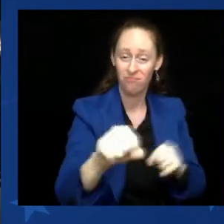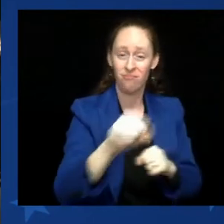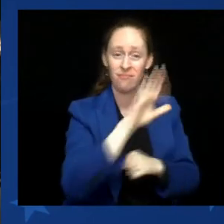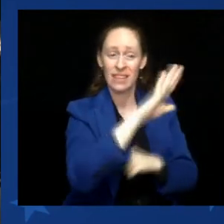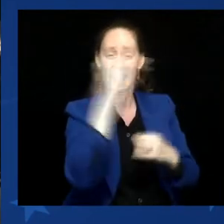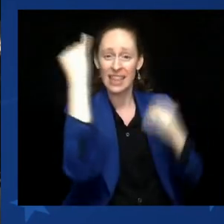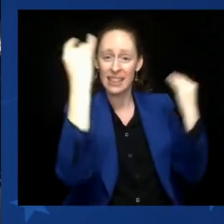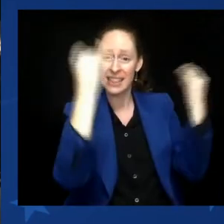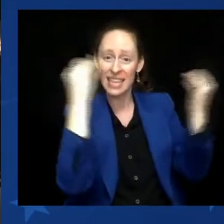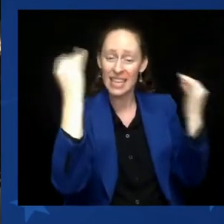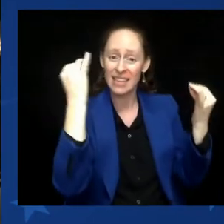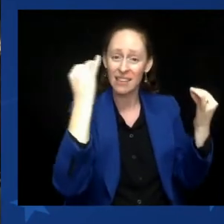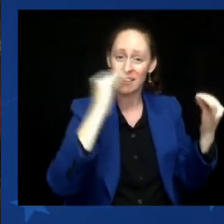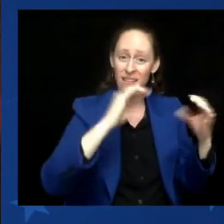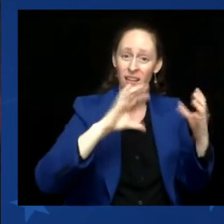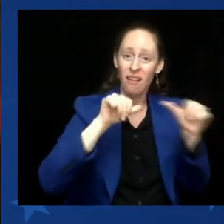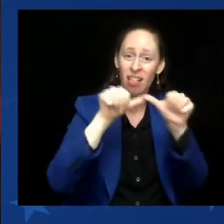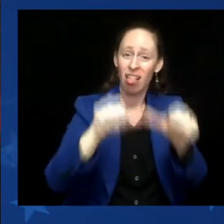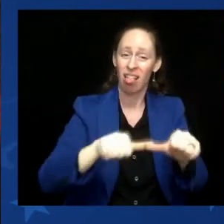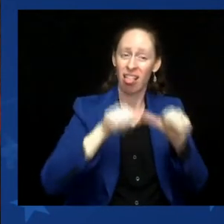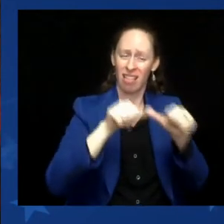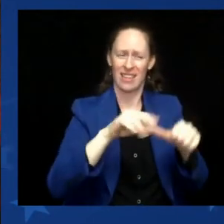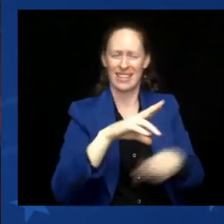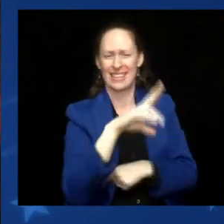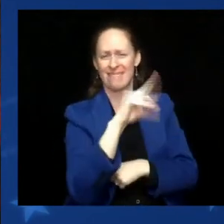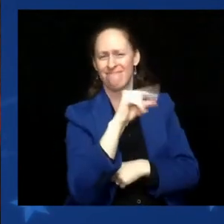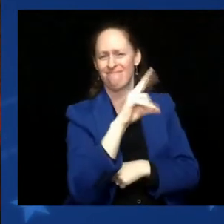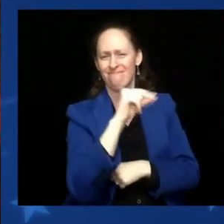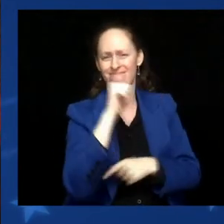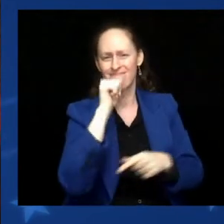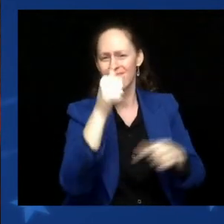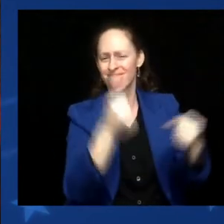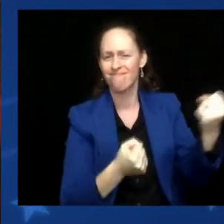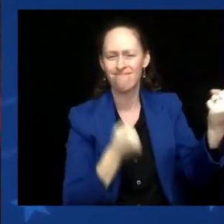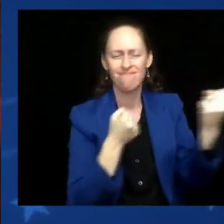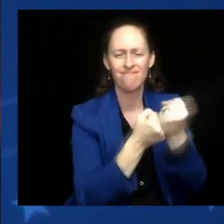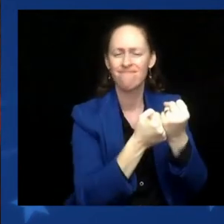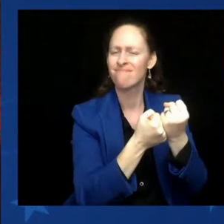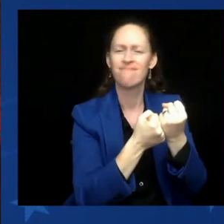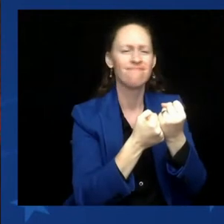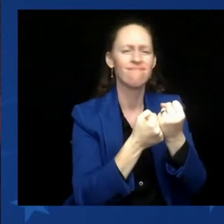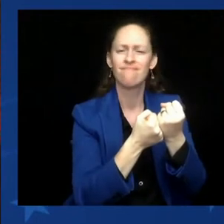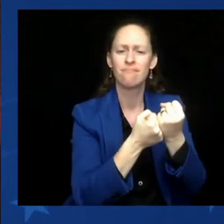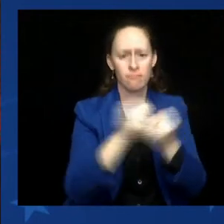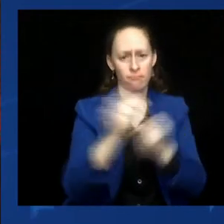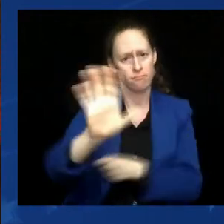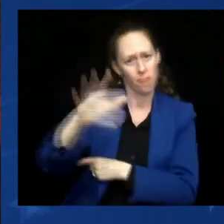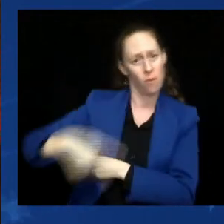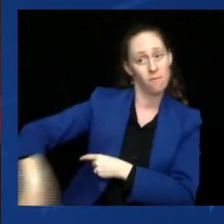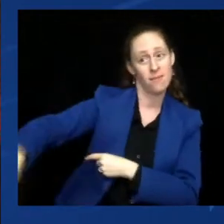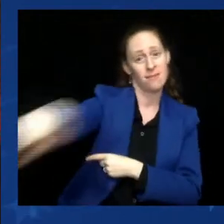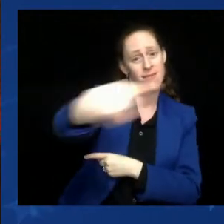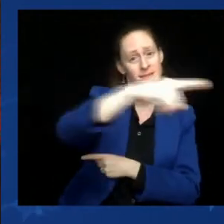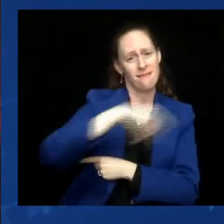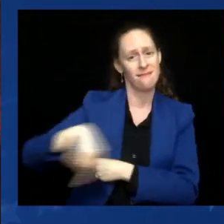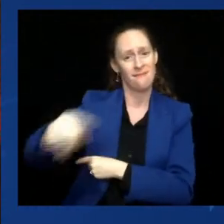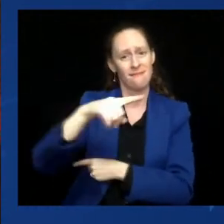it is within our power, it's in our hands, yours and mine, to stop the assault on American